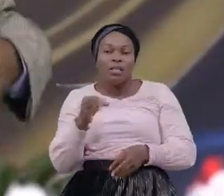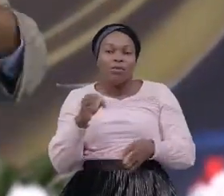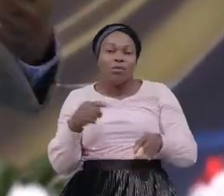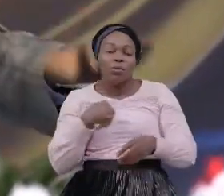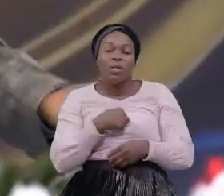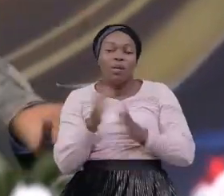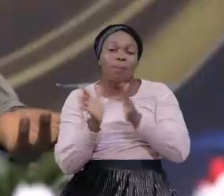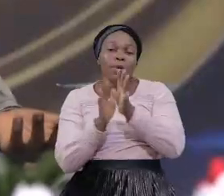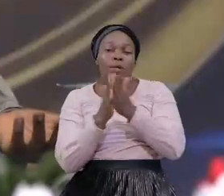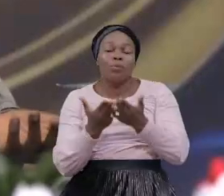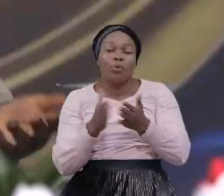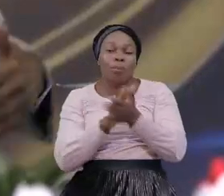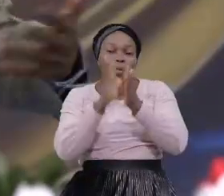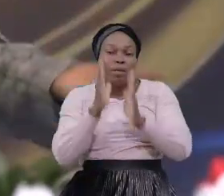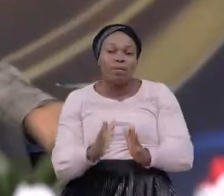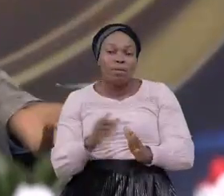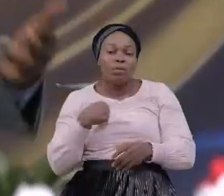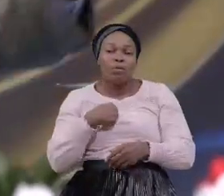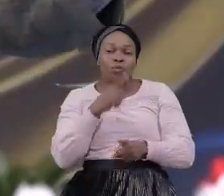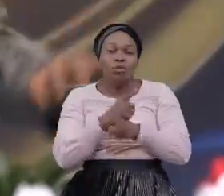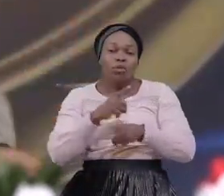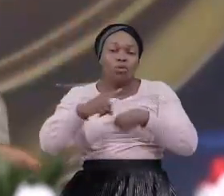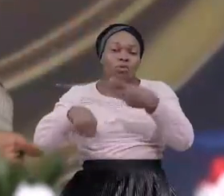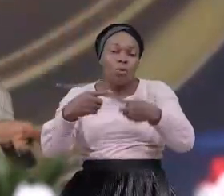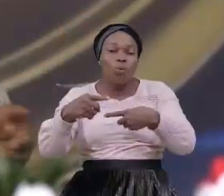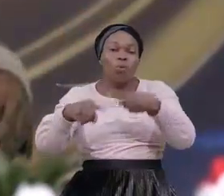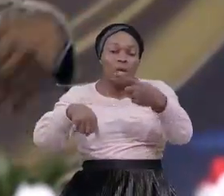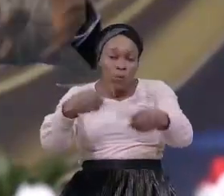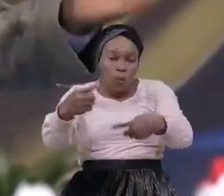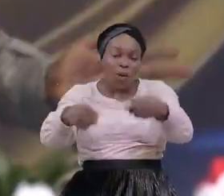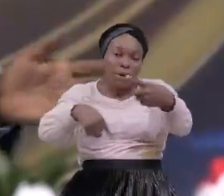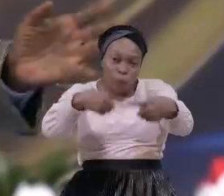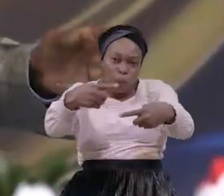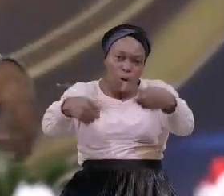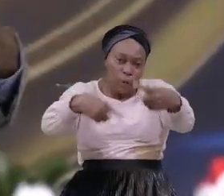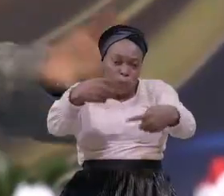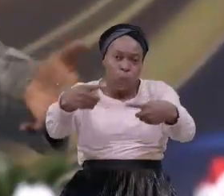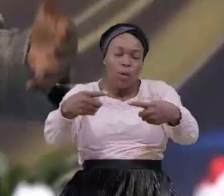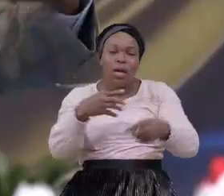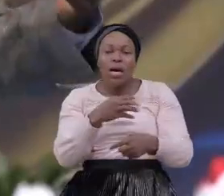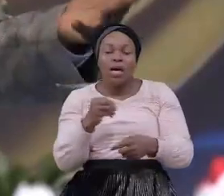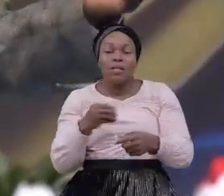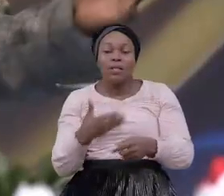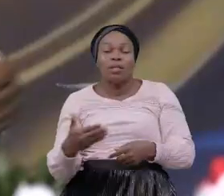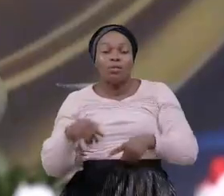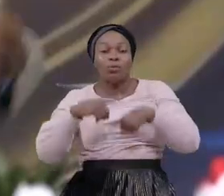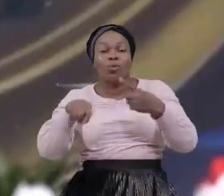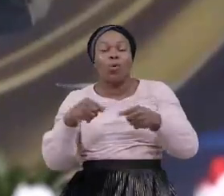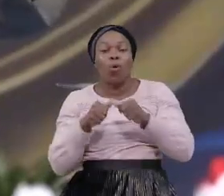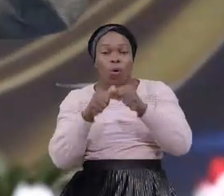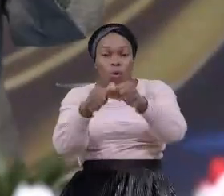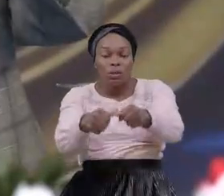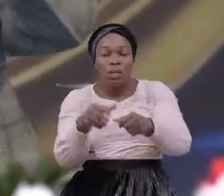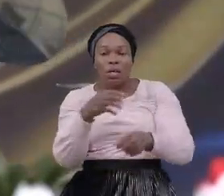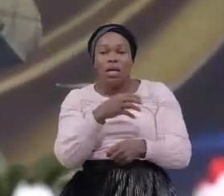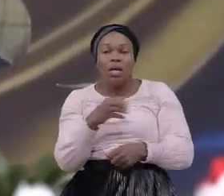readers, we just go on, go on. Yes, we know things are going down, but we go on doing the usual, what we have